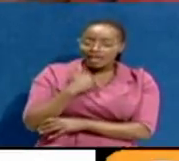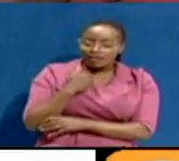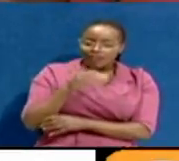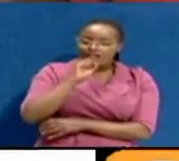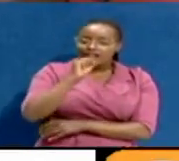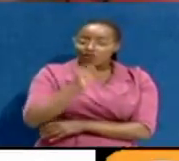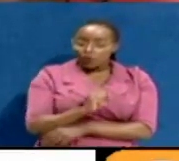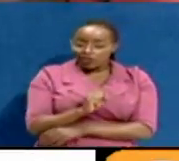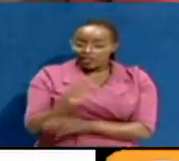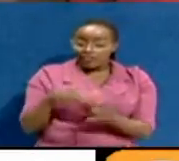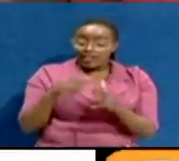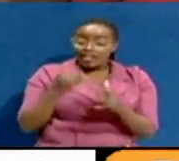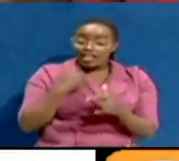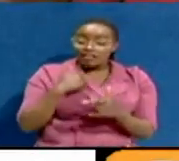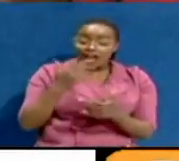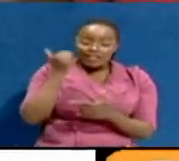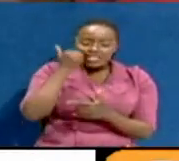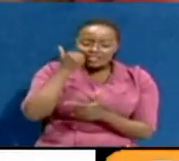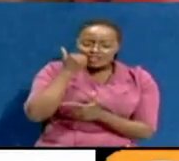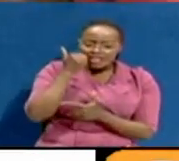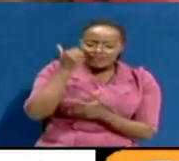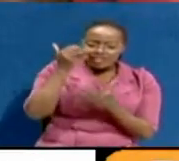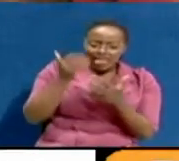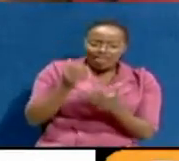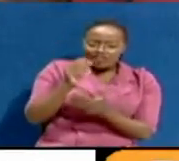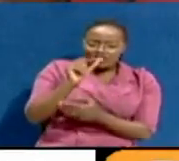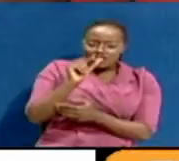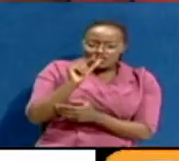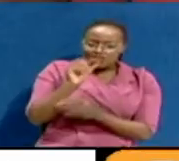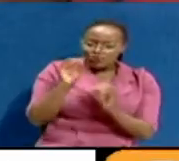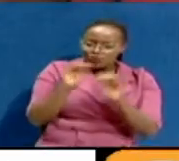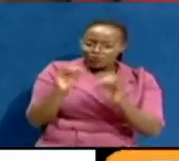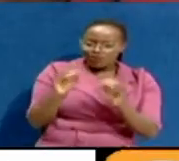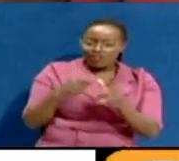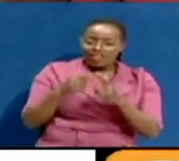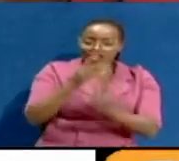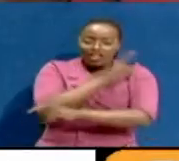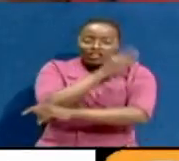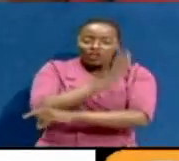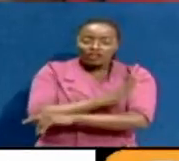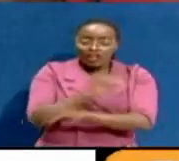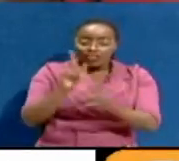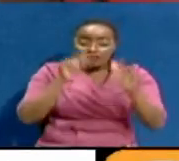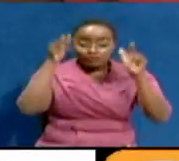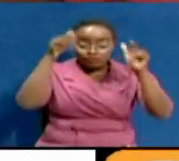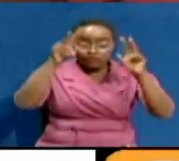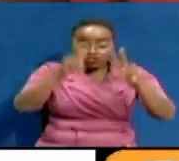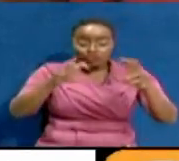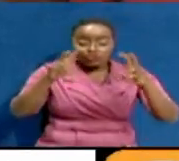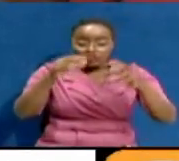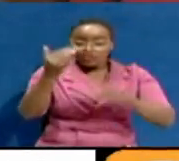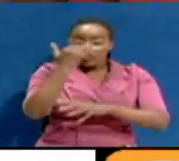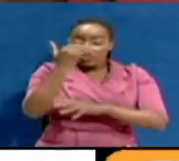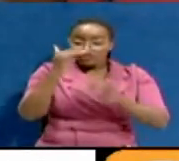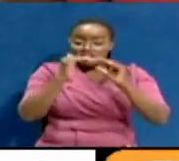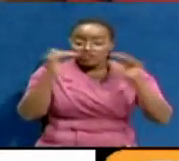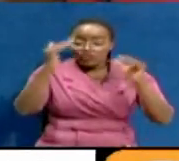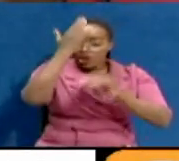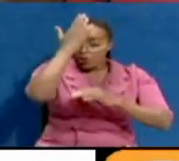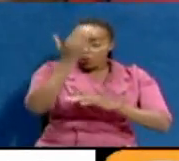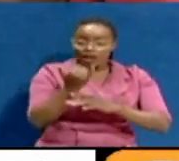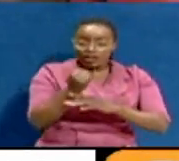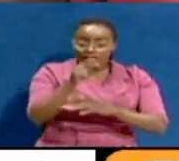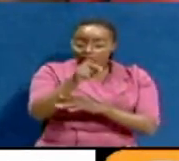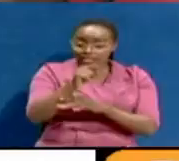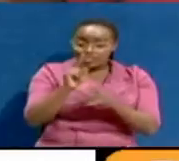is older, if you have mild symptoms, you probably want to have the doctor have a look, check your oxygen saturation, so that